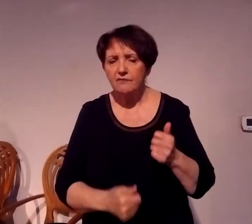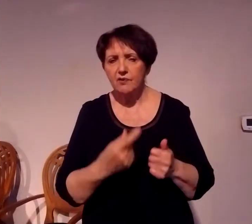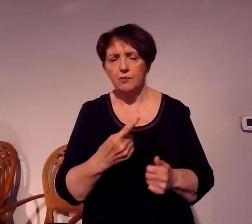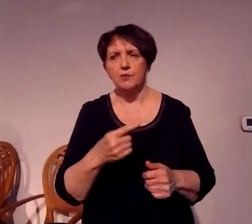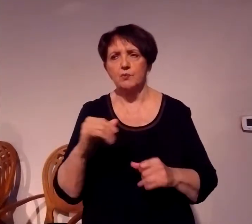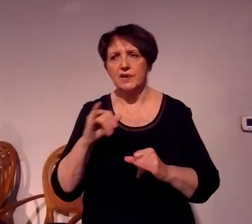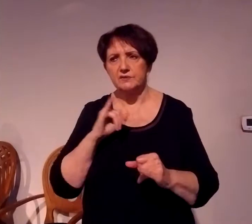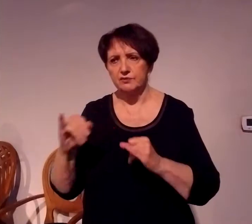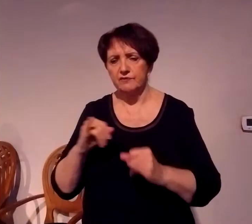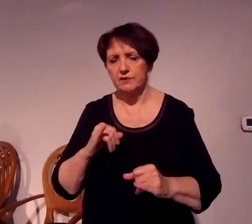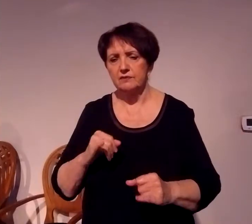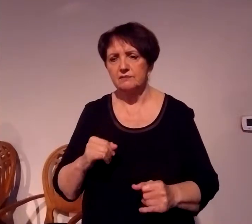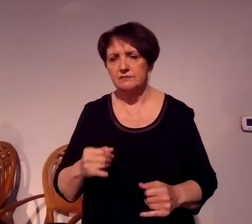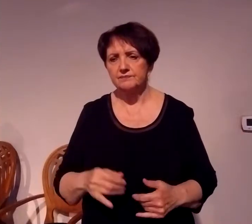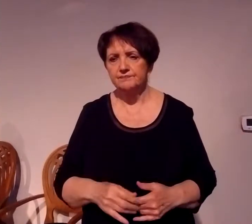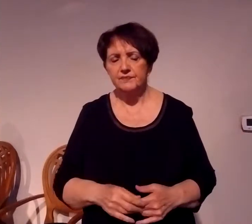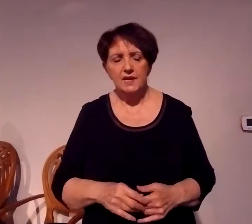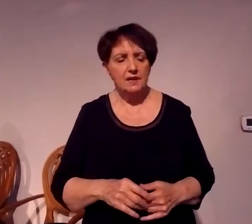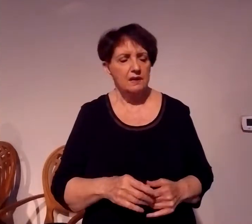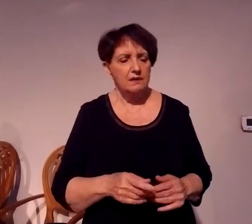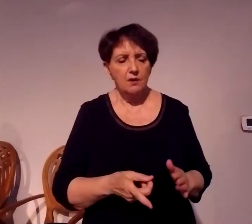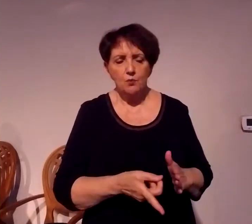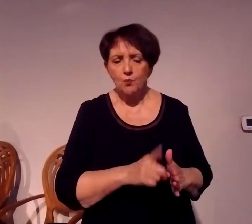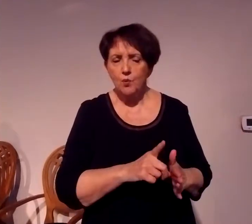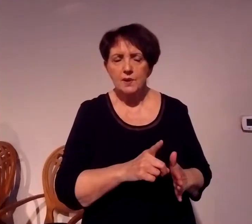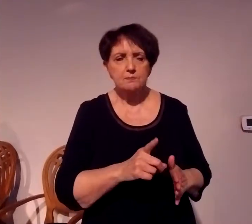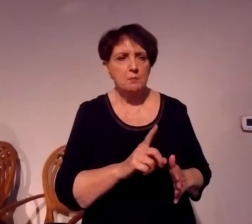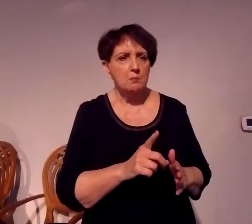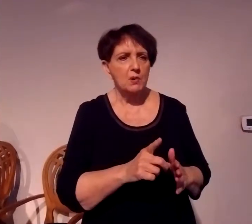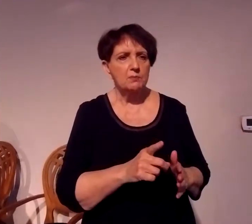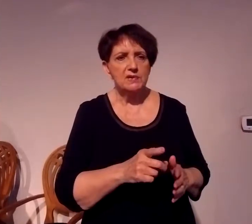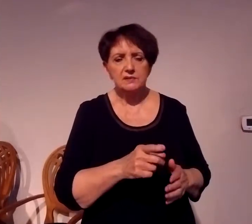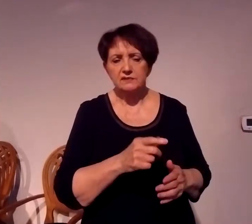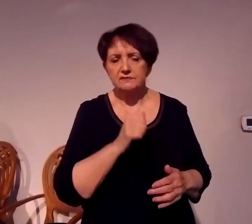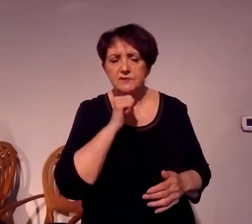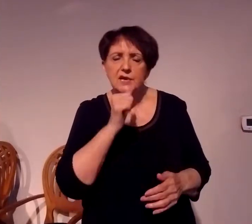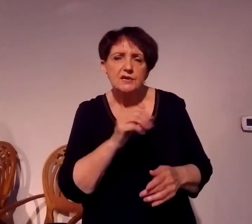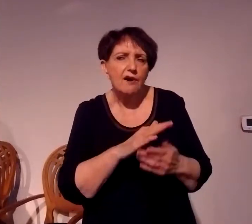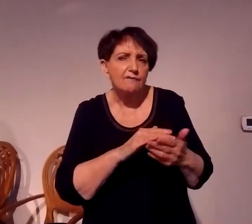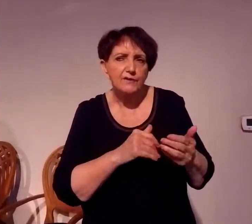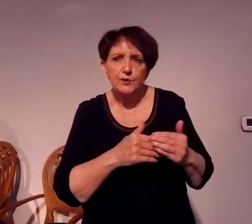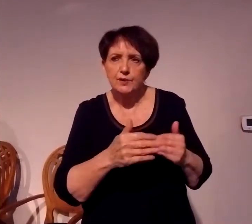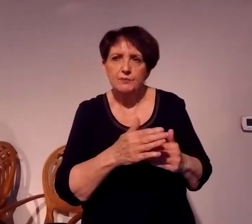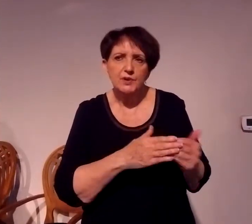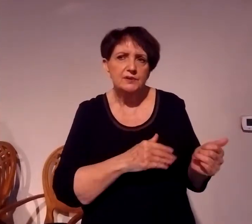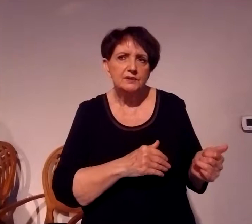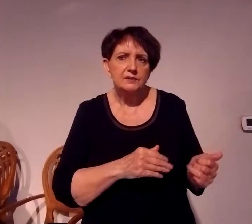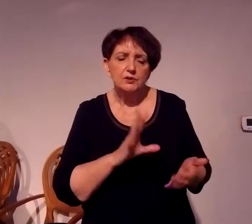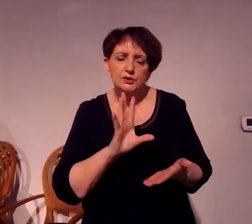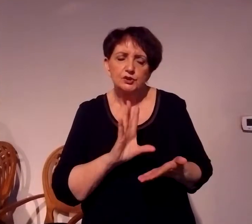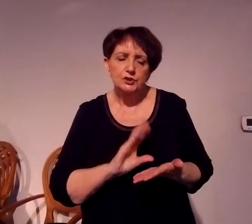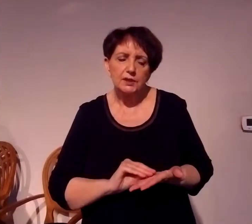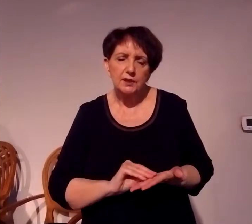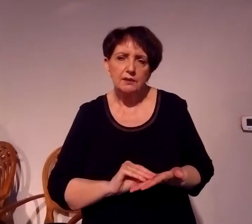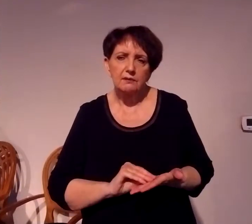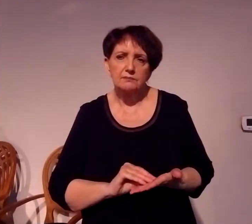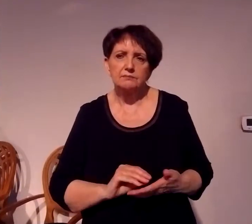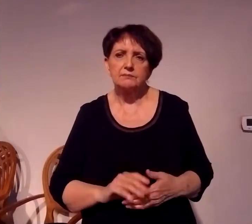not one moment of discomfort, shutdown, or